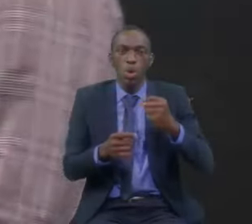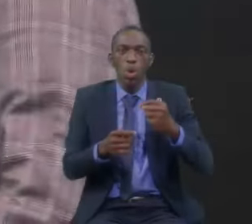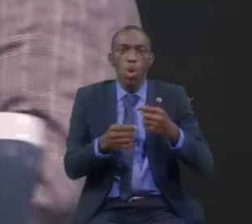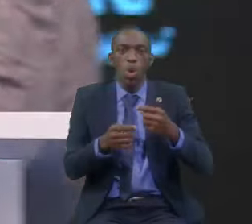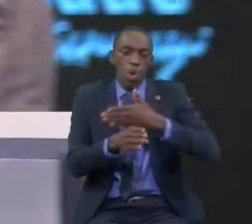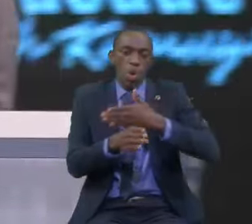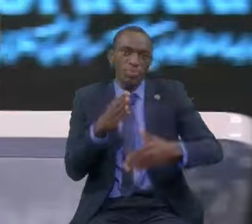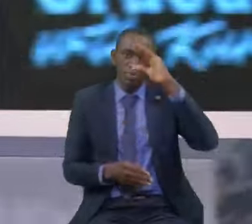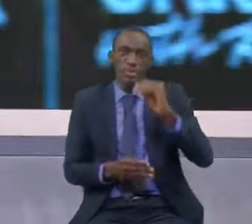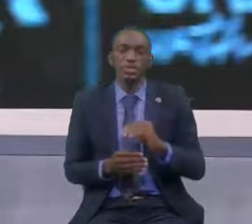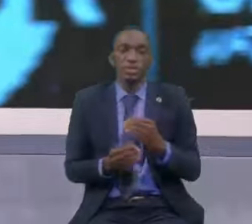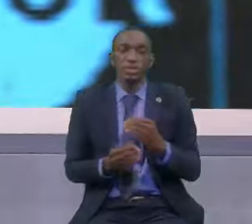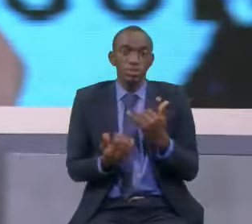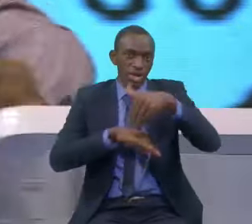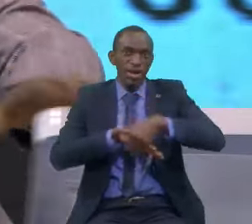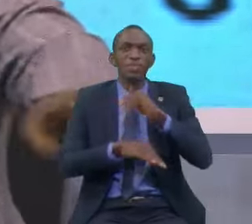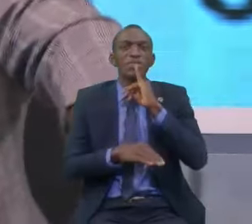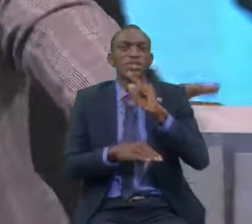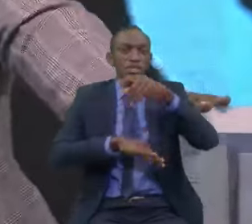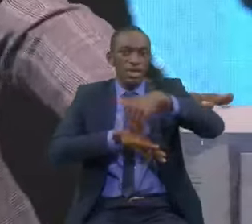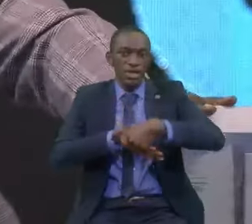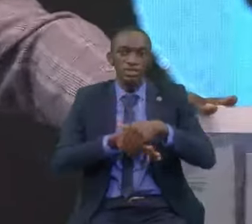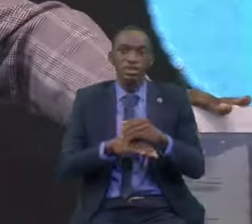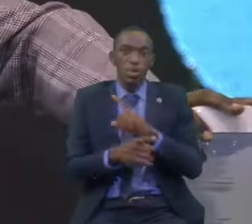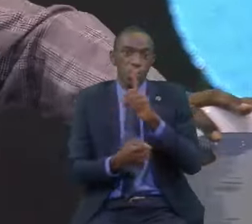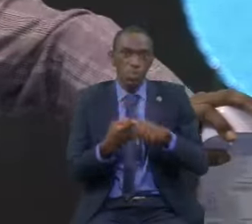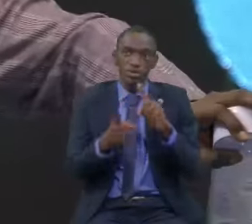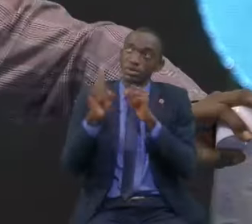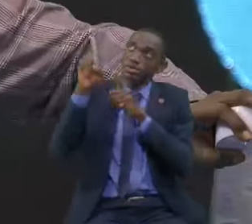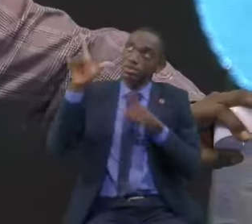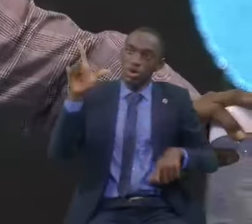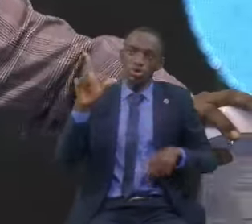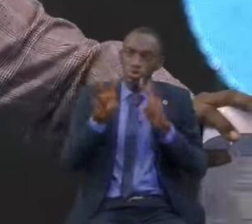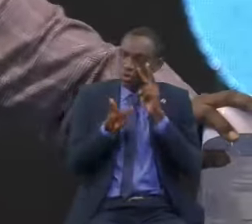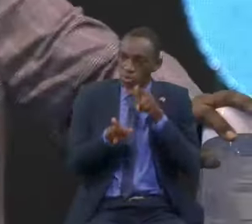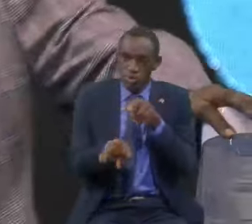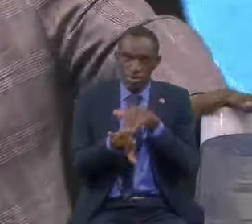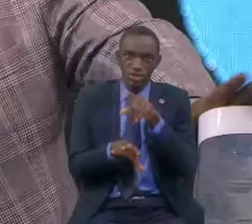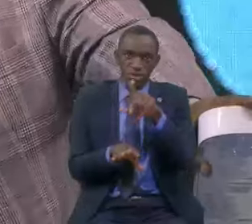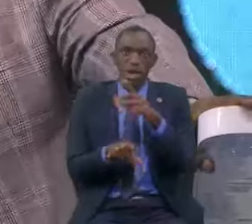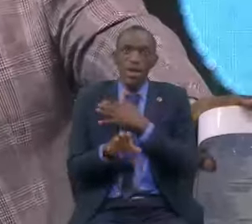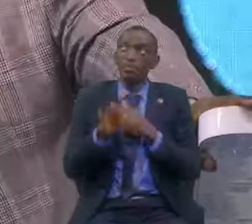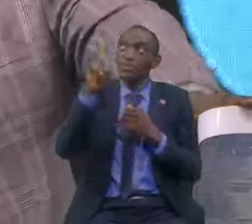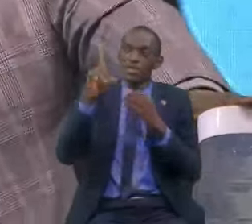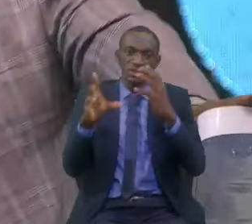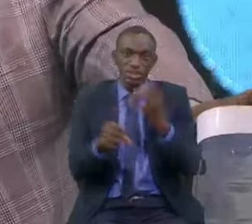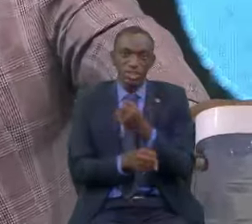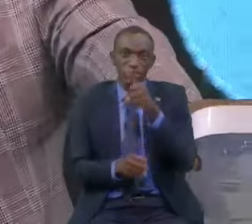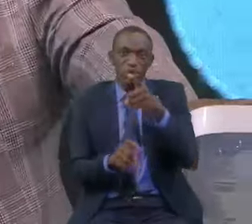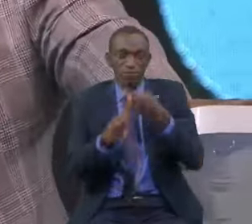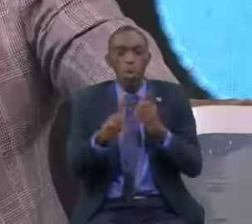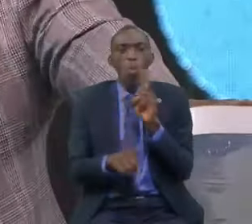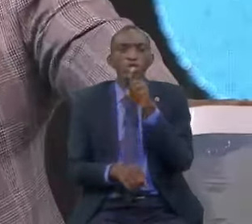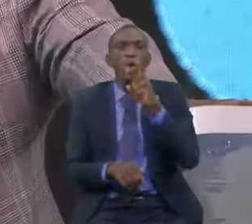the night when the Lord looks at you and he takes you from where you are is going to take you